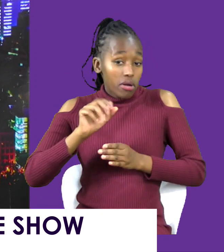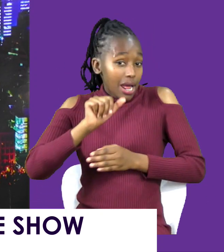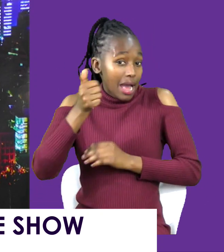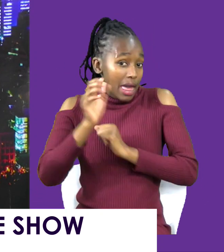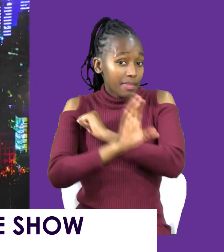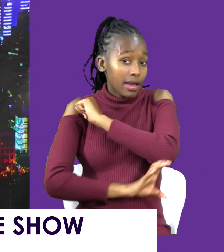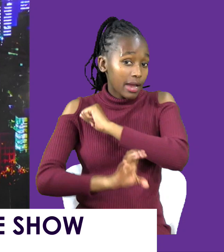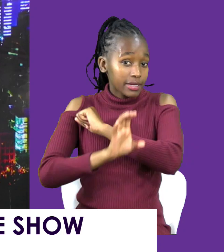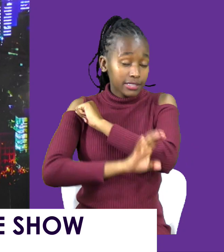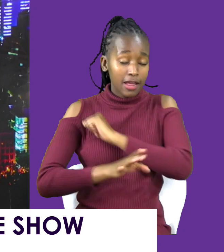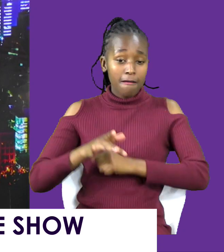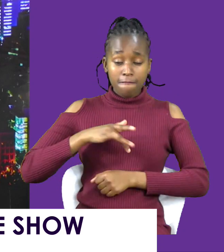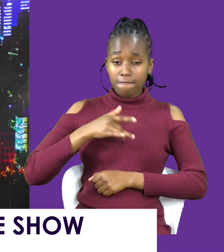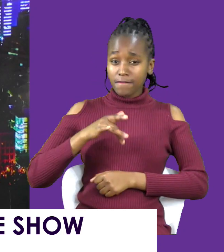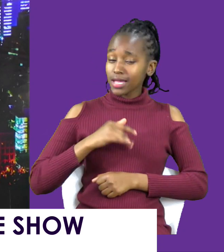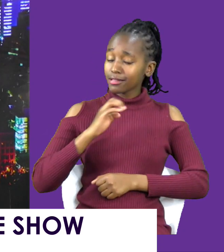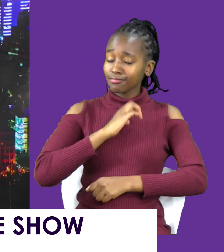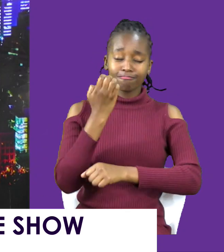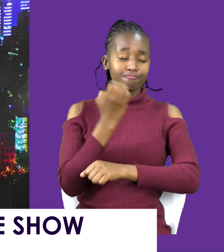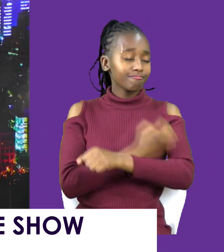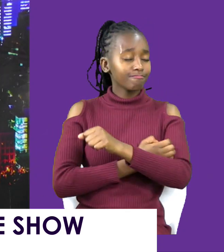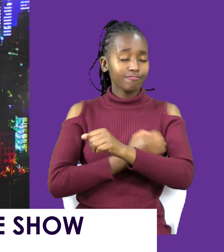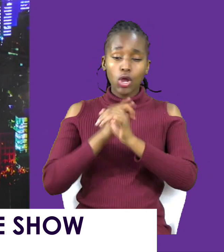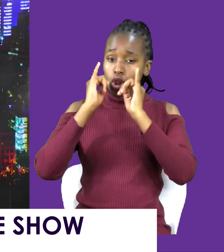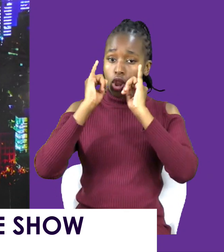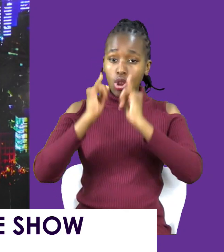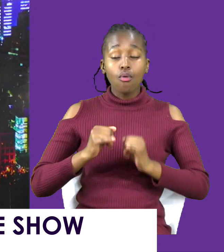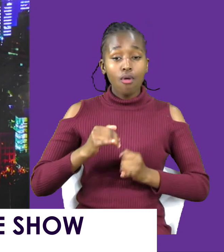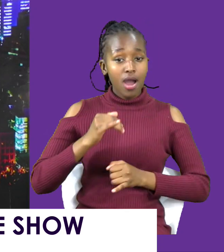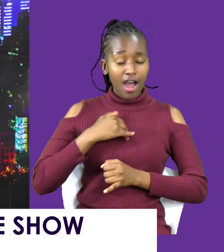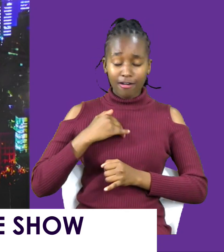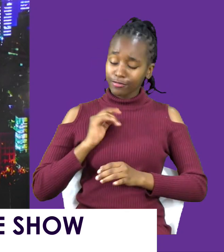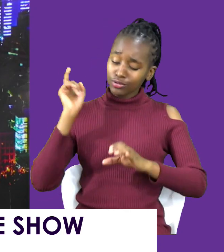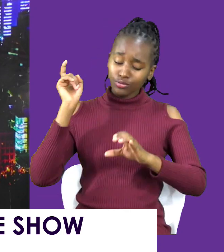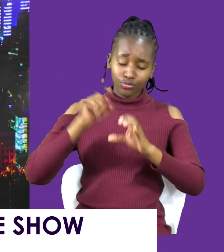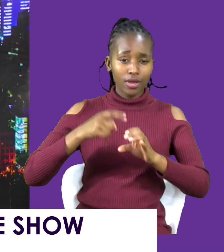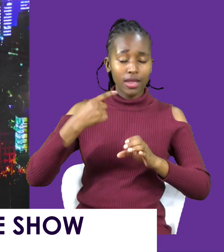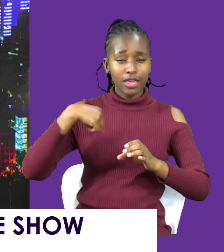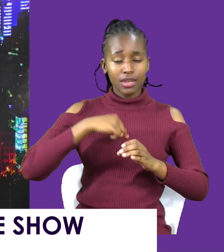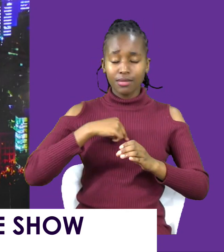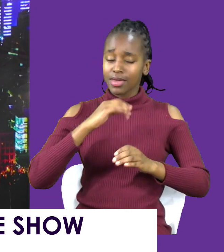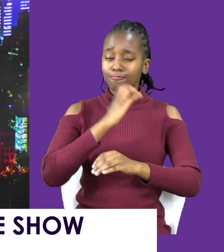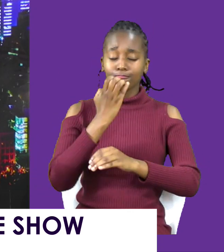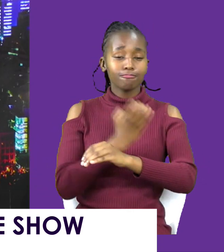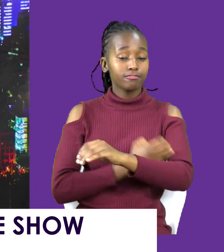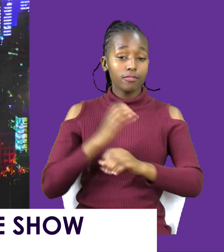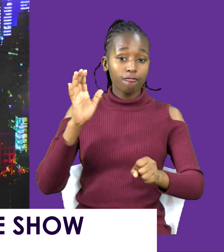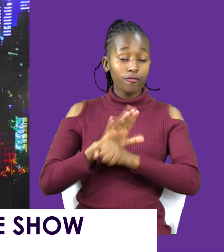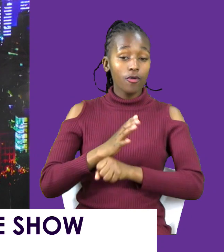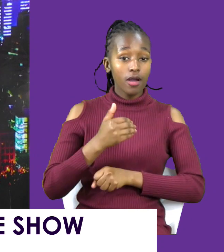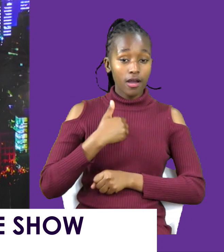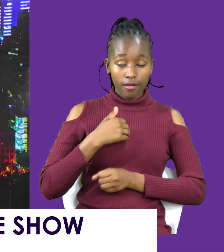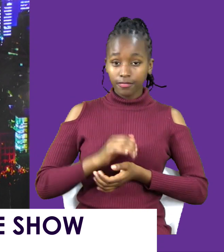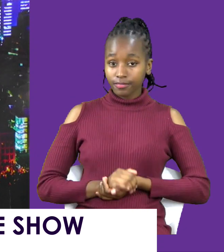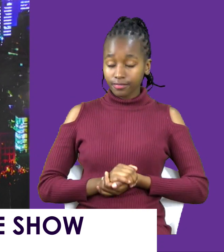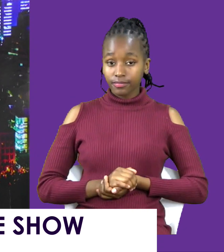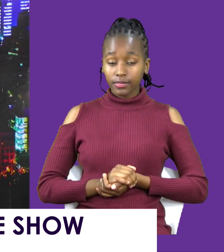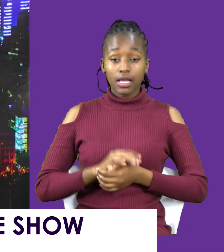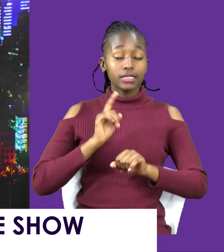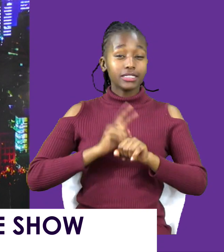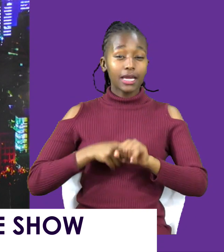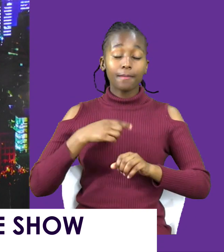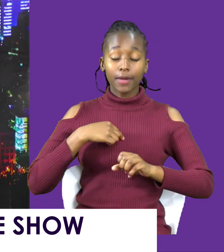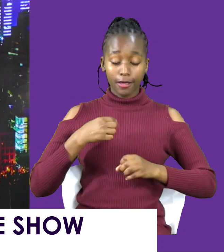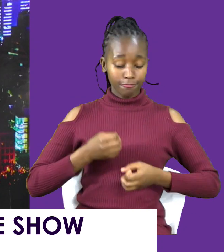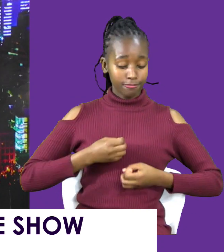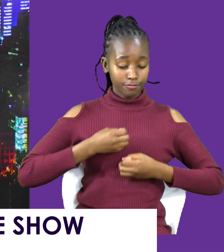be energized. Be energized with me. Be energized. Whenever I send these messages out there, I